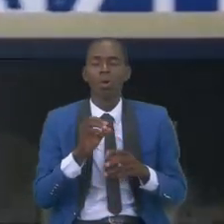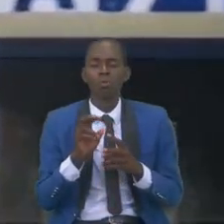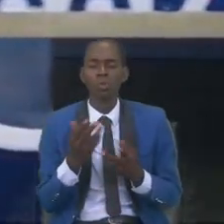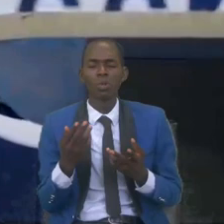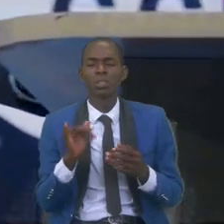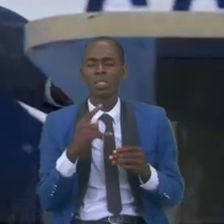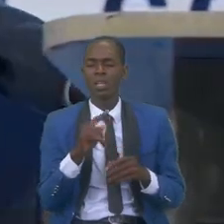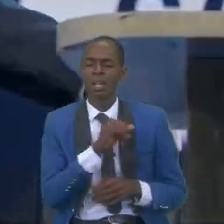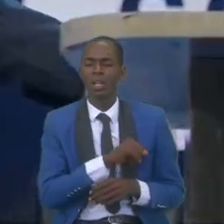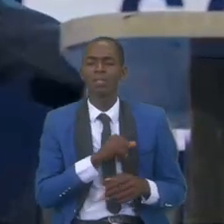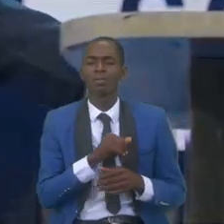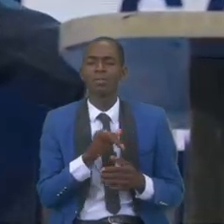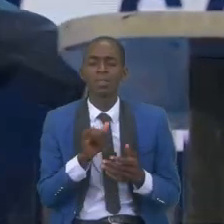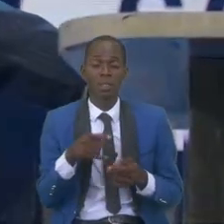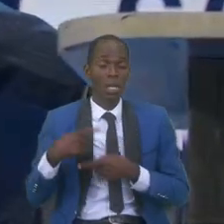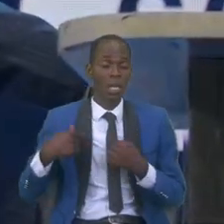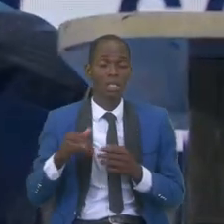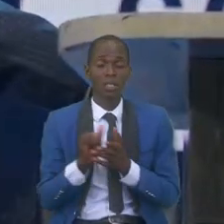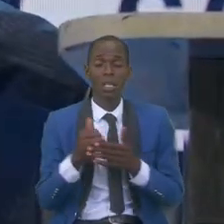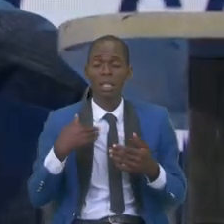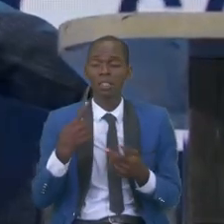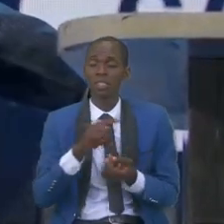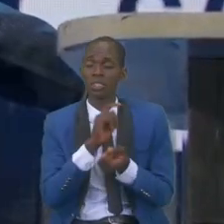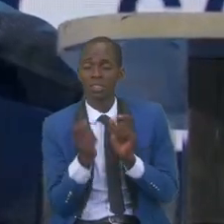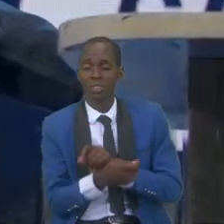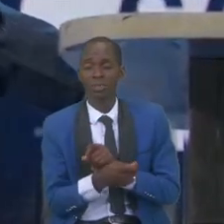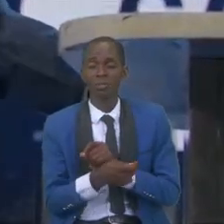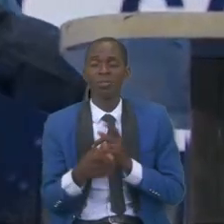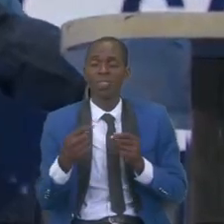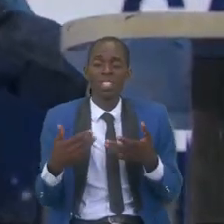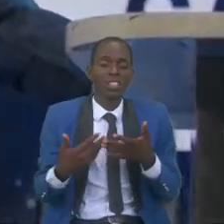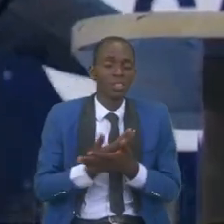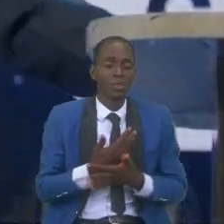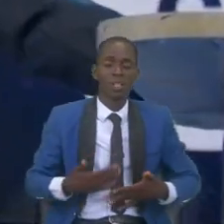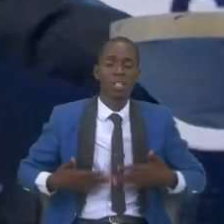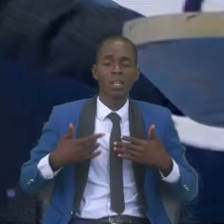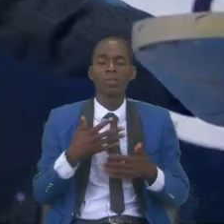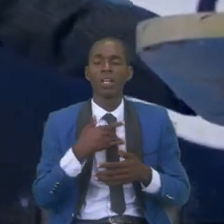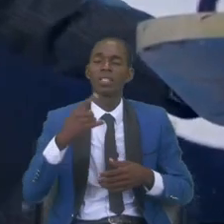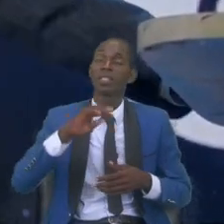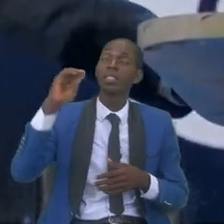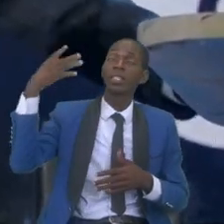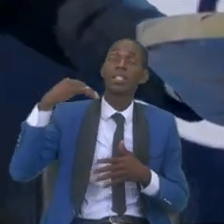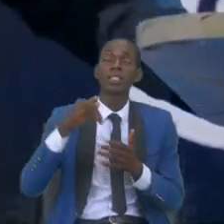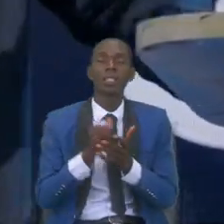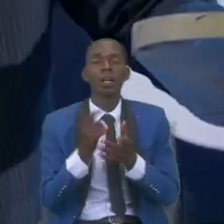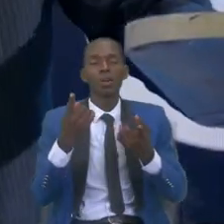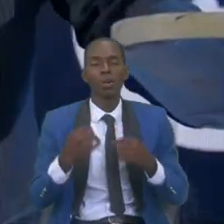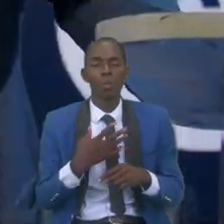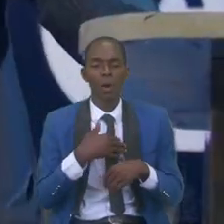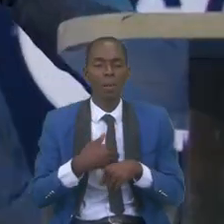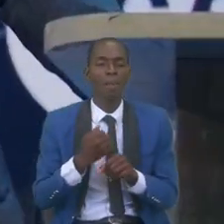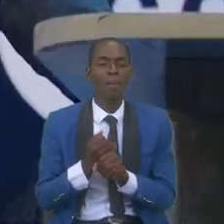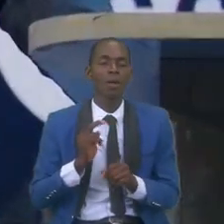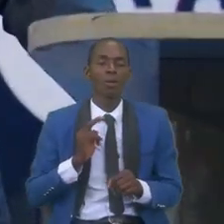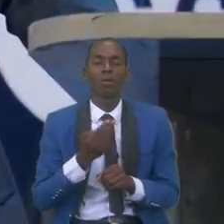a change, a transformation, a new life, and the grace that comes and makes us to